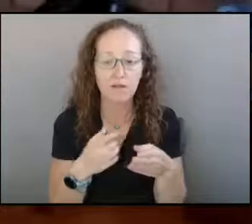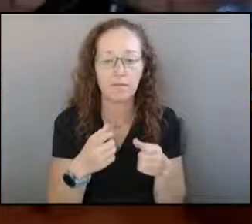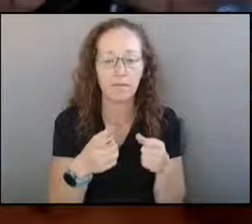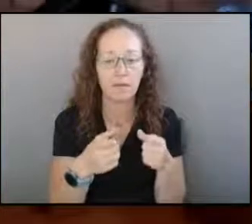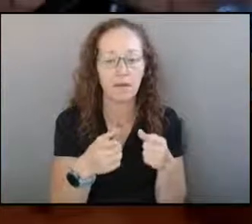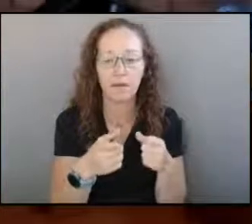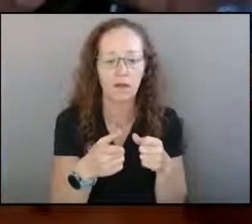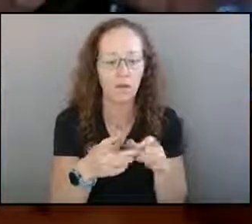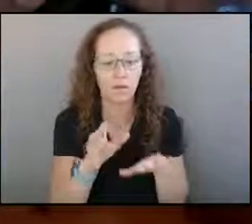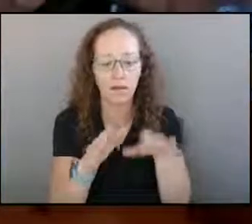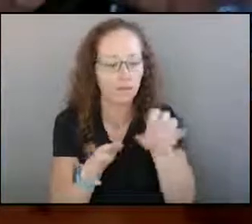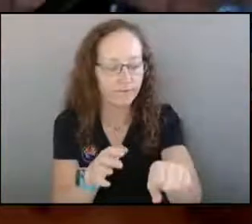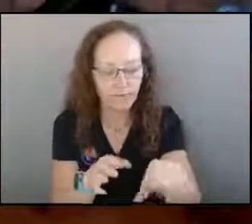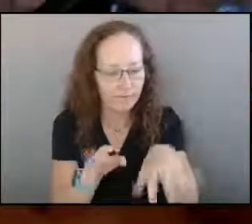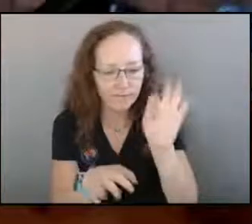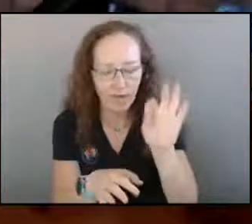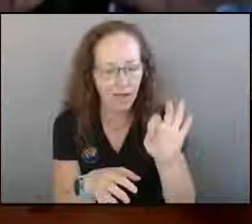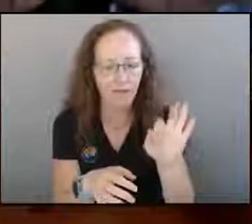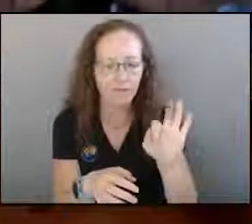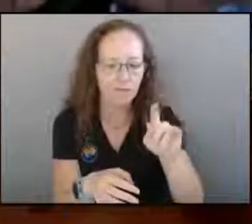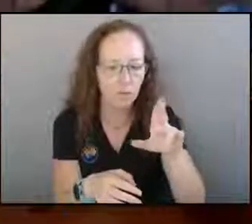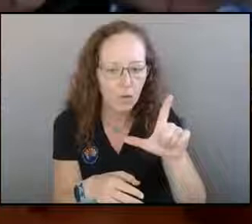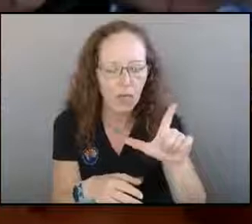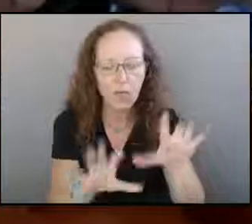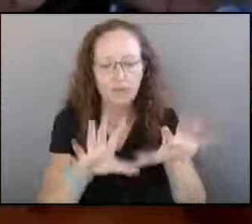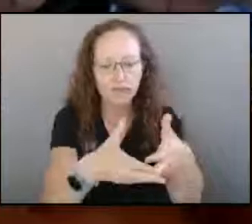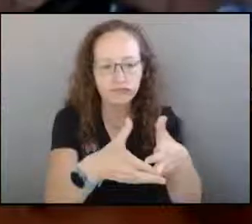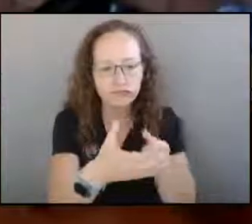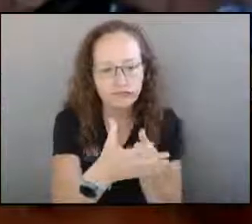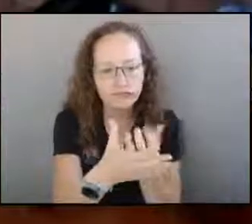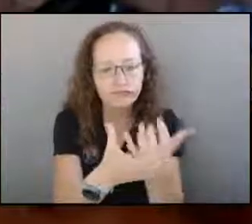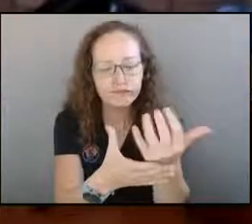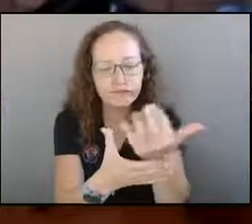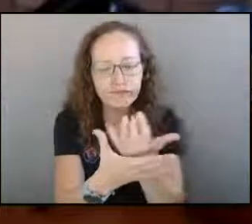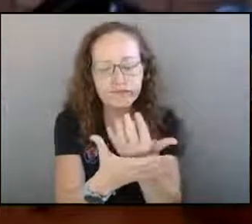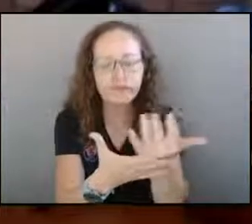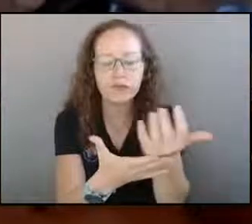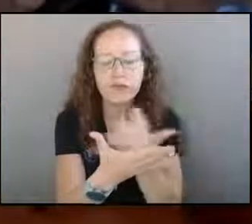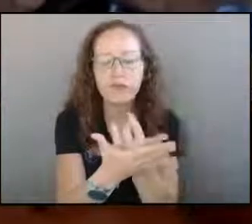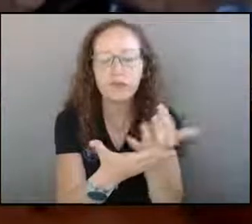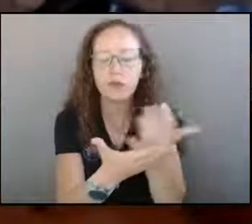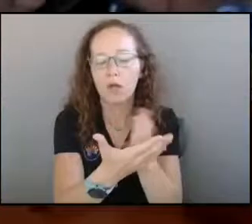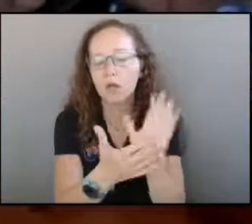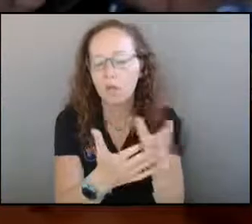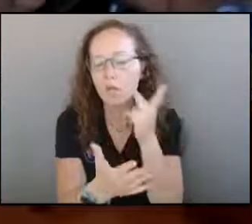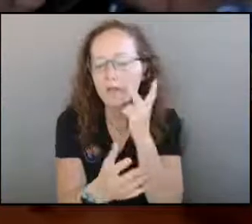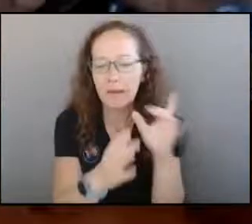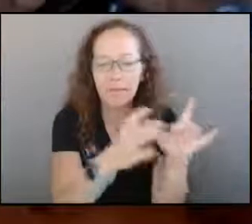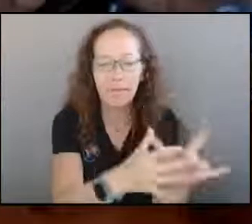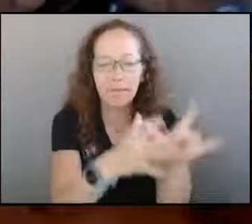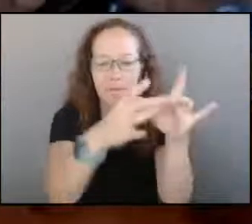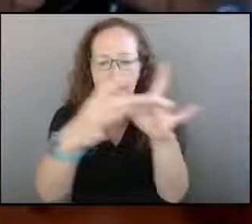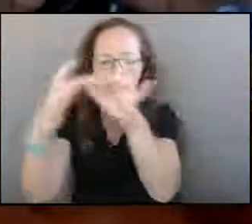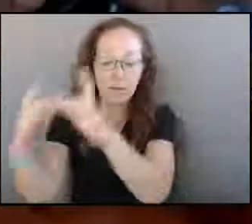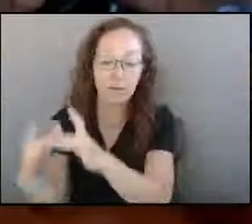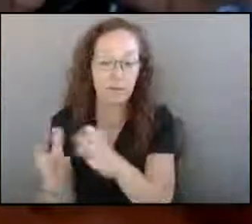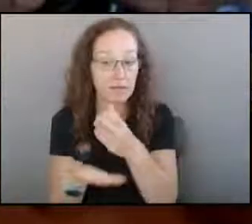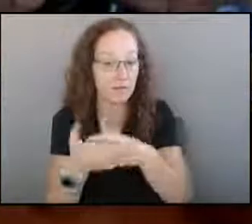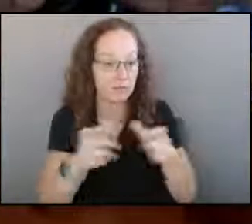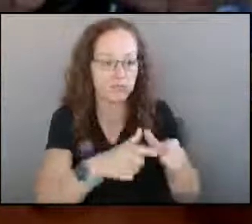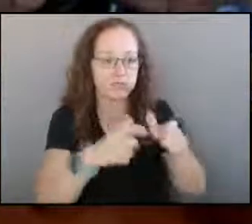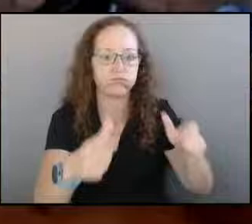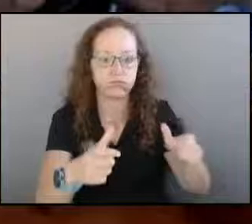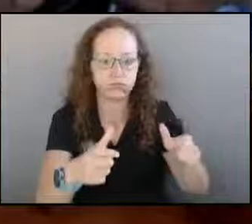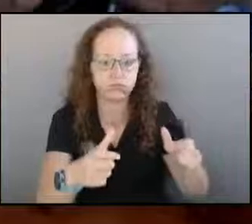those up. So you'll see glowing embers inside there. You'll see pockets of fuel burning out. And some of these pockets may be very sizable. So that's